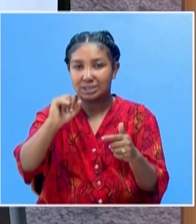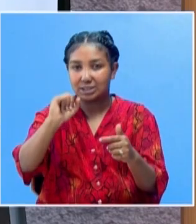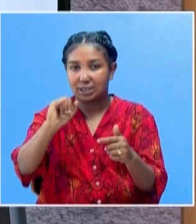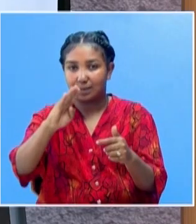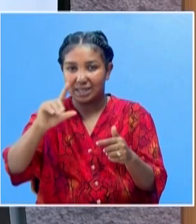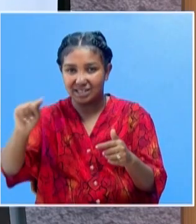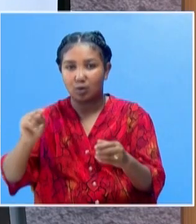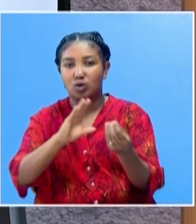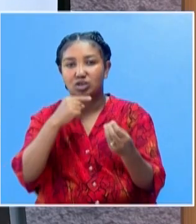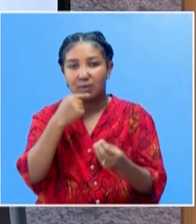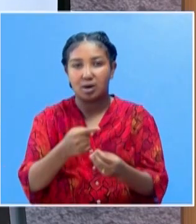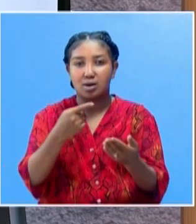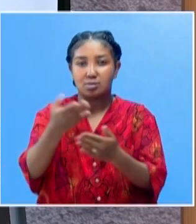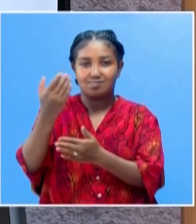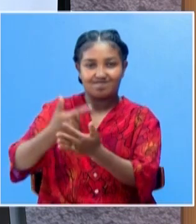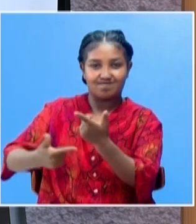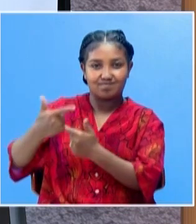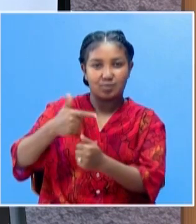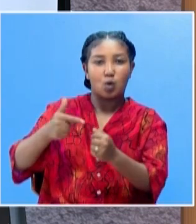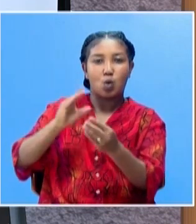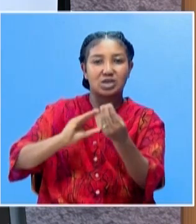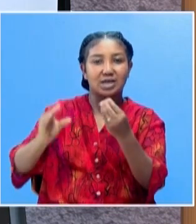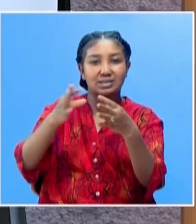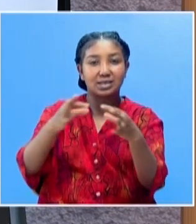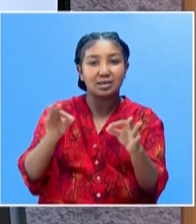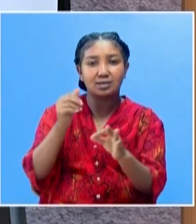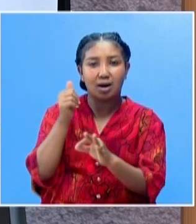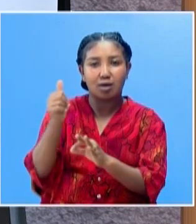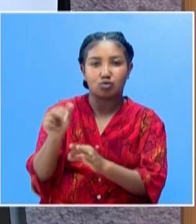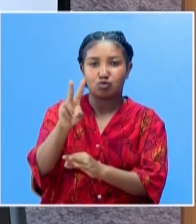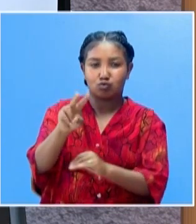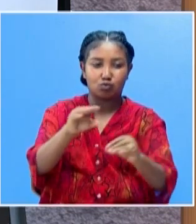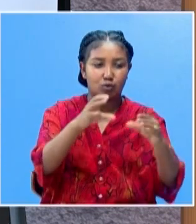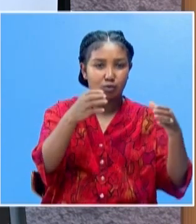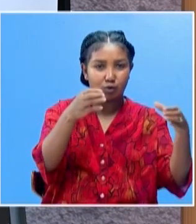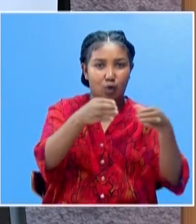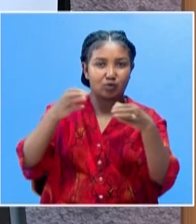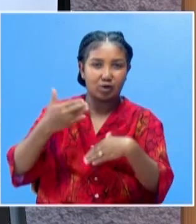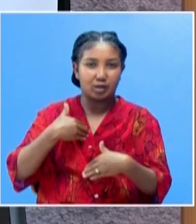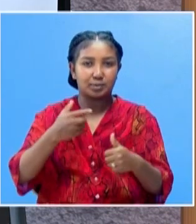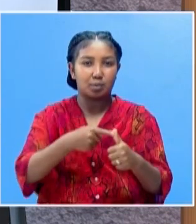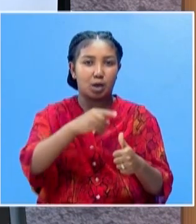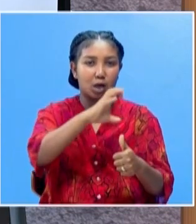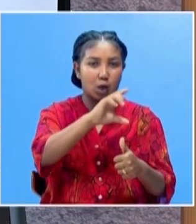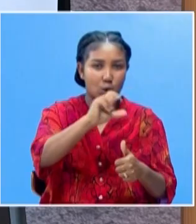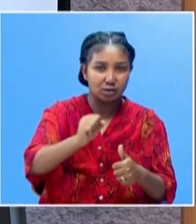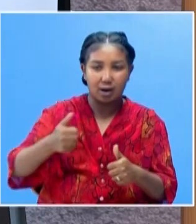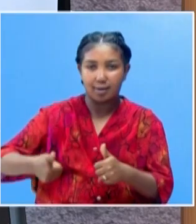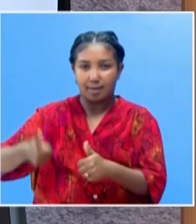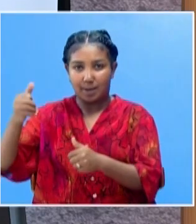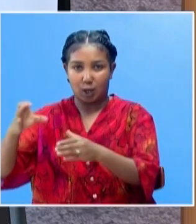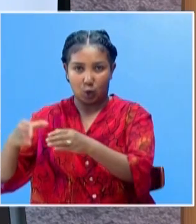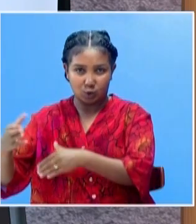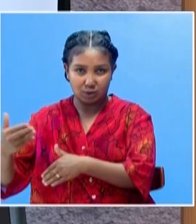condition. And as we discussed, conditional sentence, they have what? Two clauses, the if clause and the main